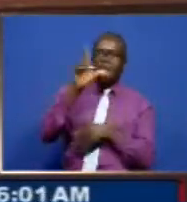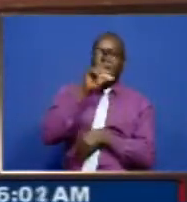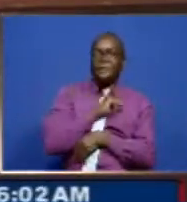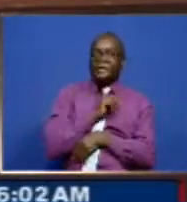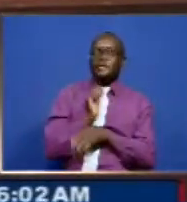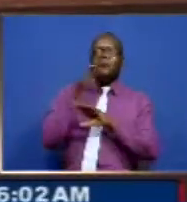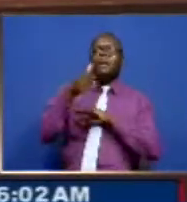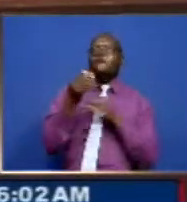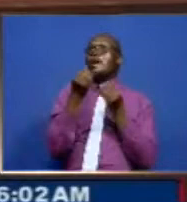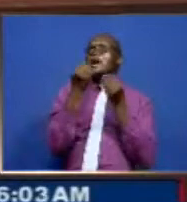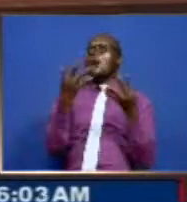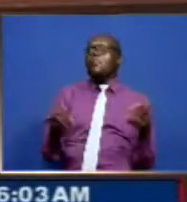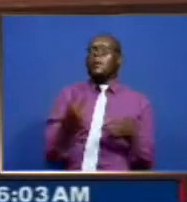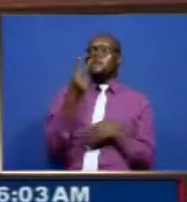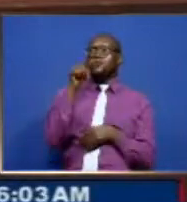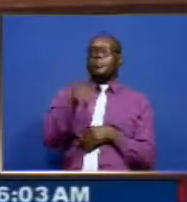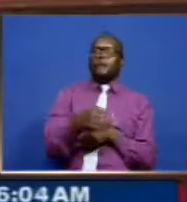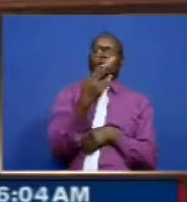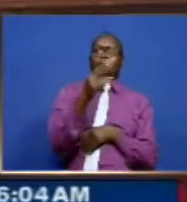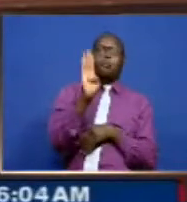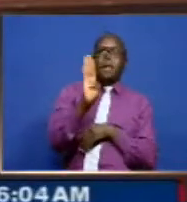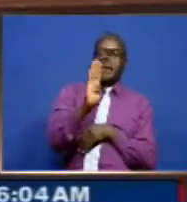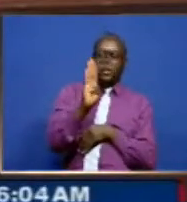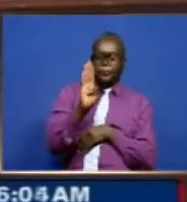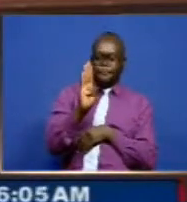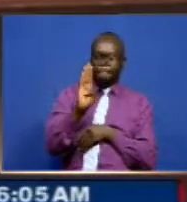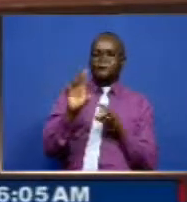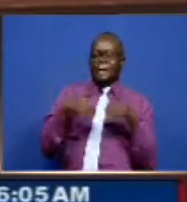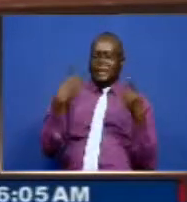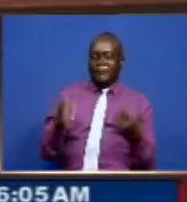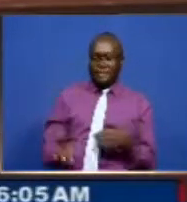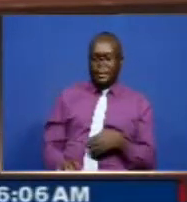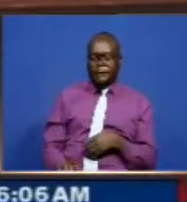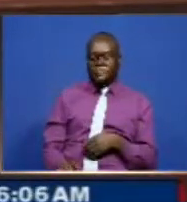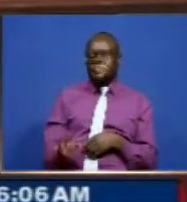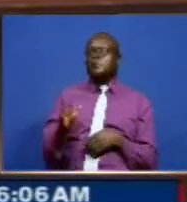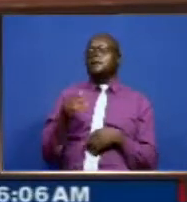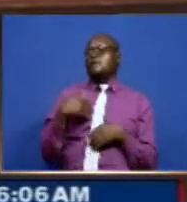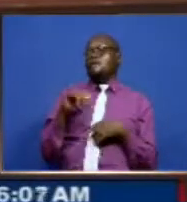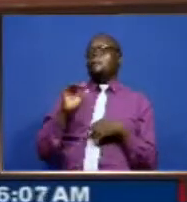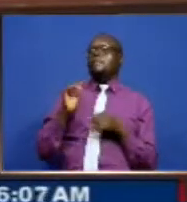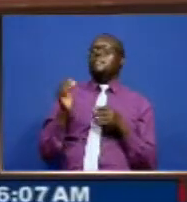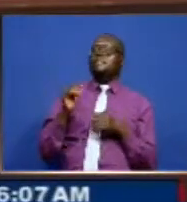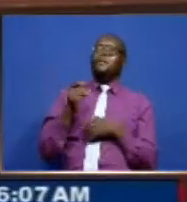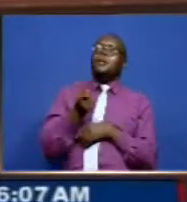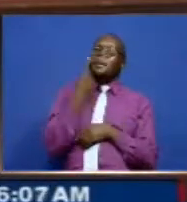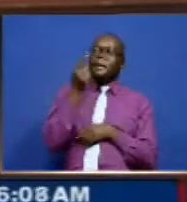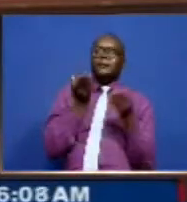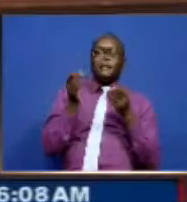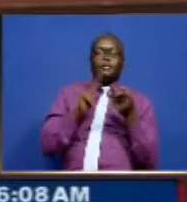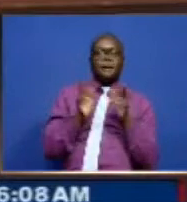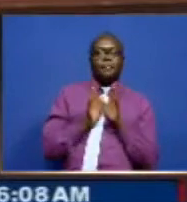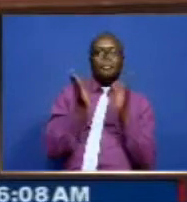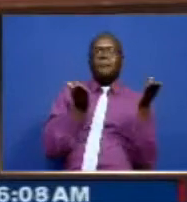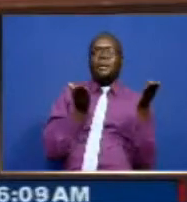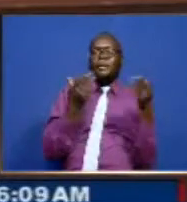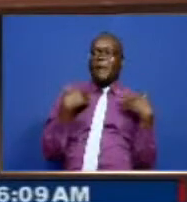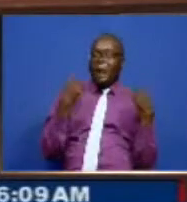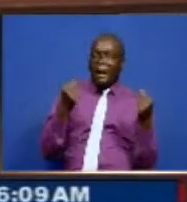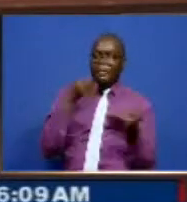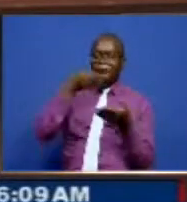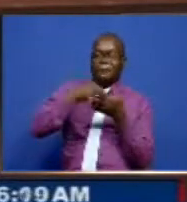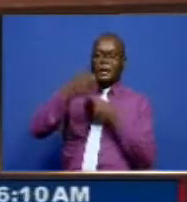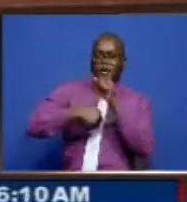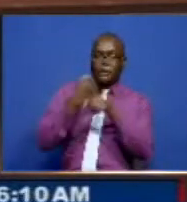over Kenya shillings 2.4 billion to the Department of Medical Services, Public Health and Sanitation in the financial